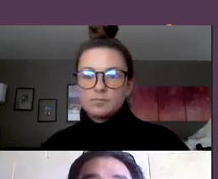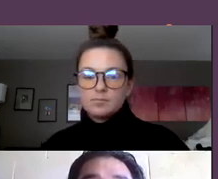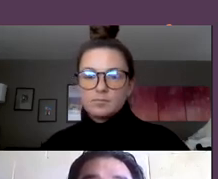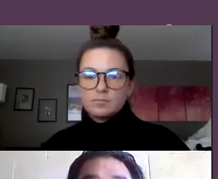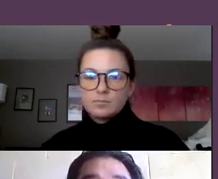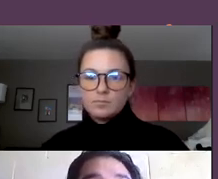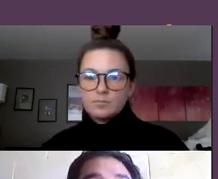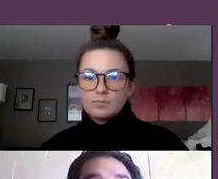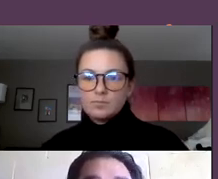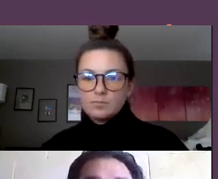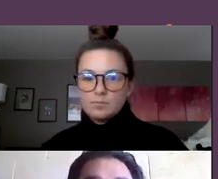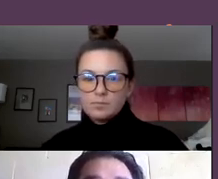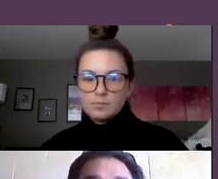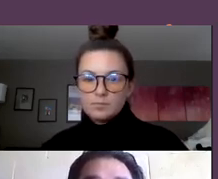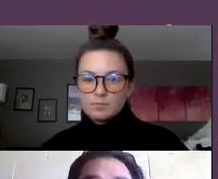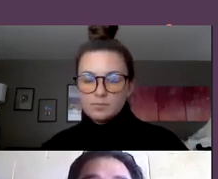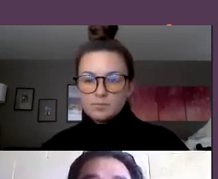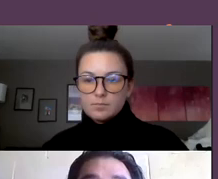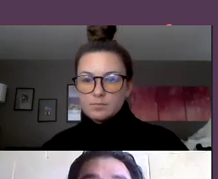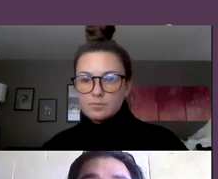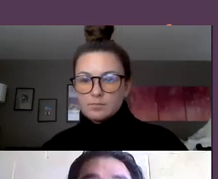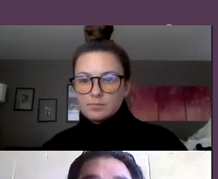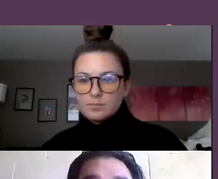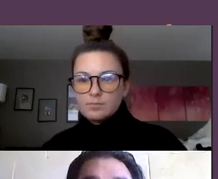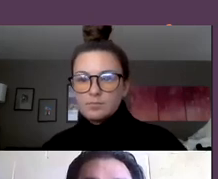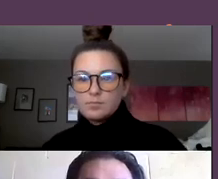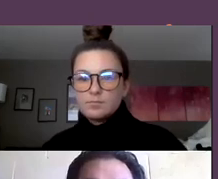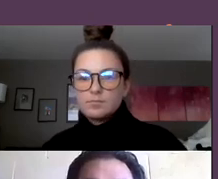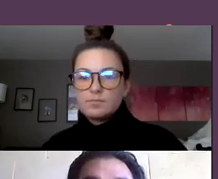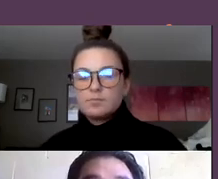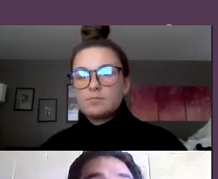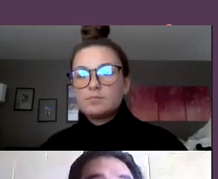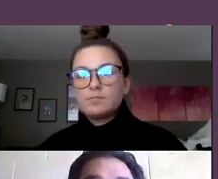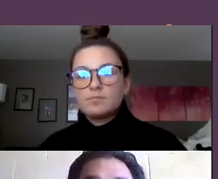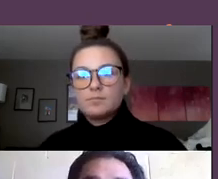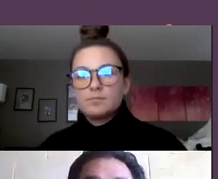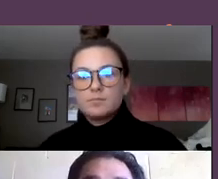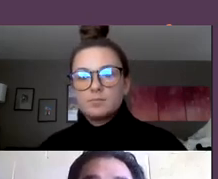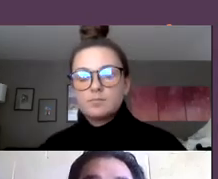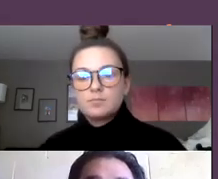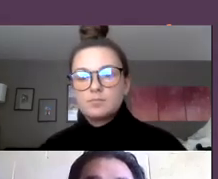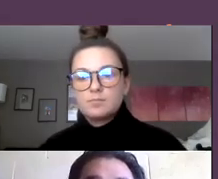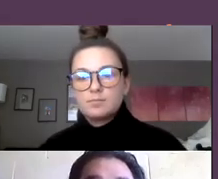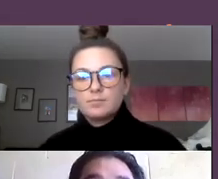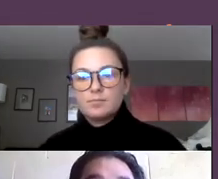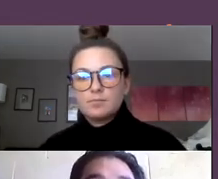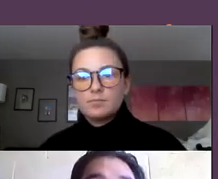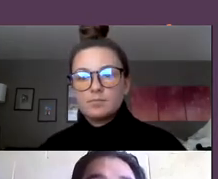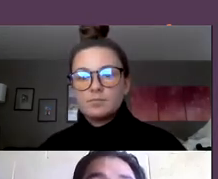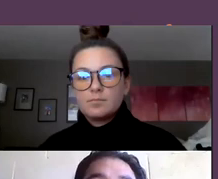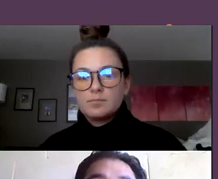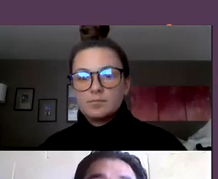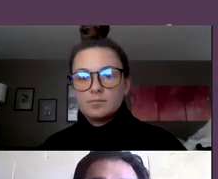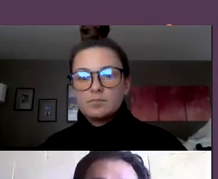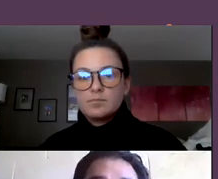has been teaching Spanish at Ventura College since 2006 and lives in Ojai with her husband and three